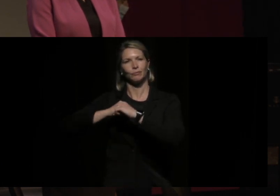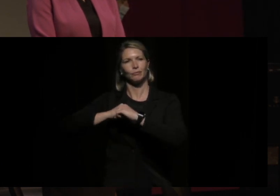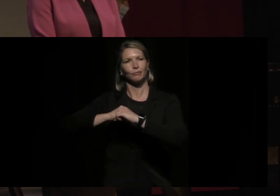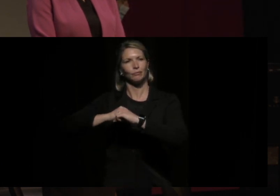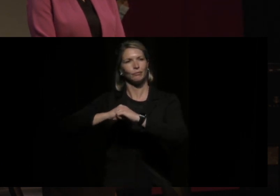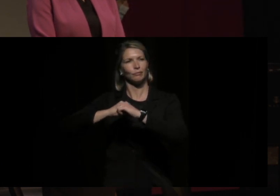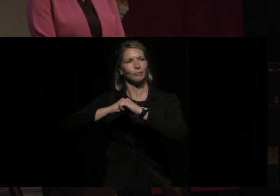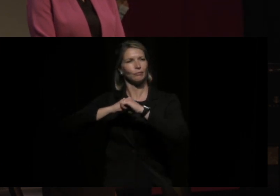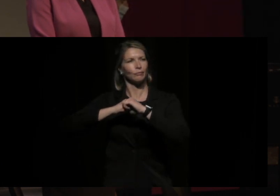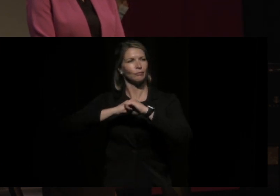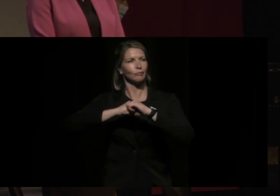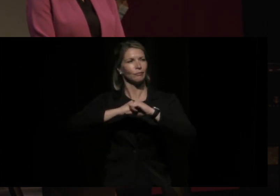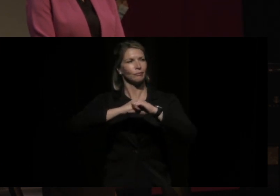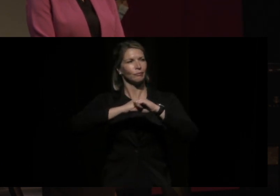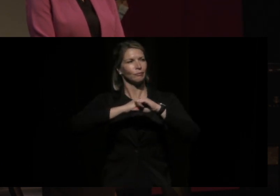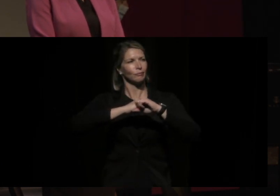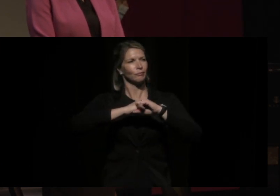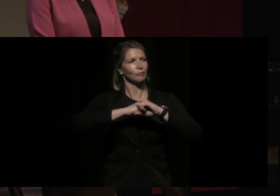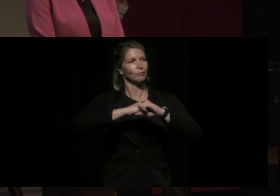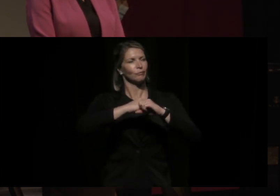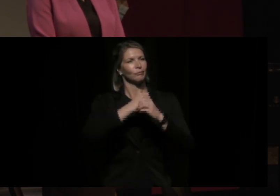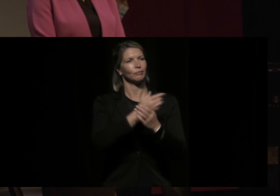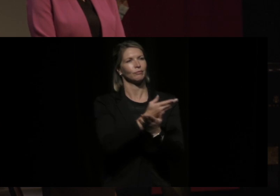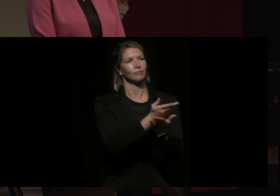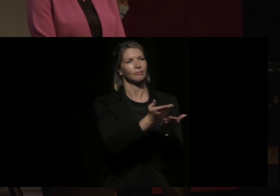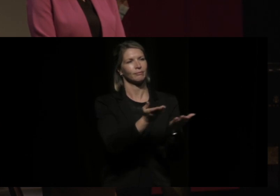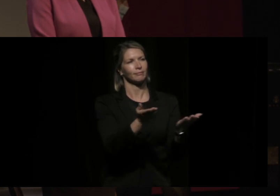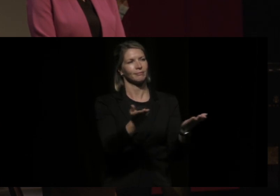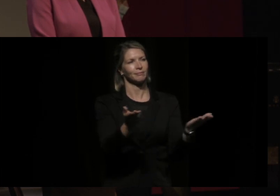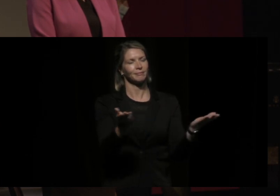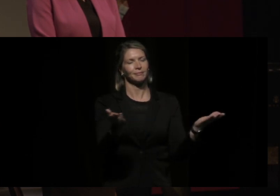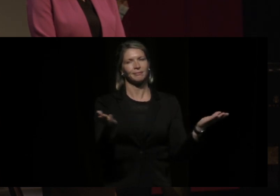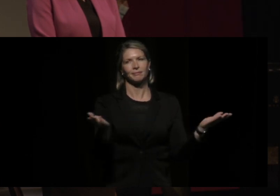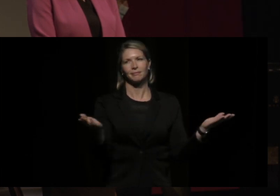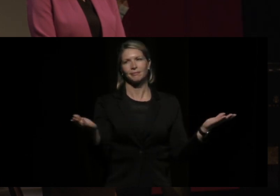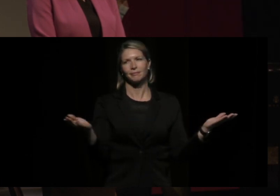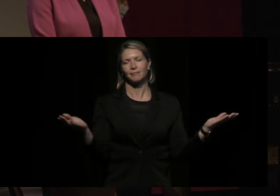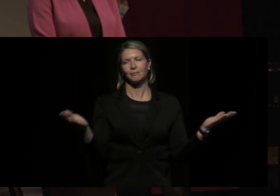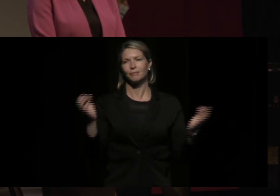on guard for thee.